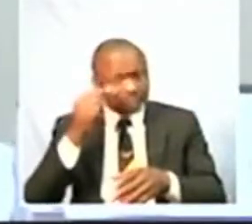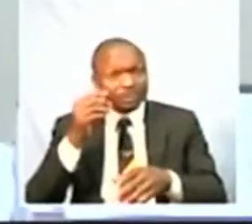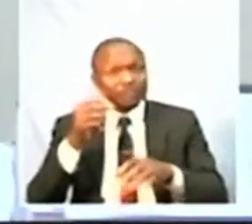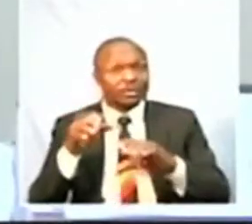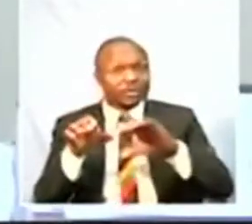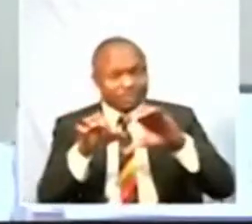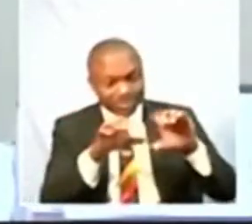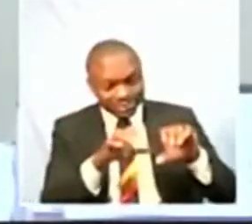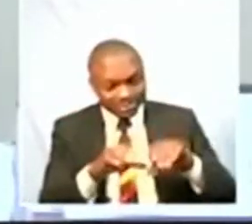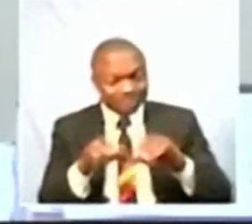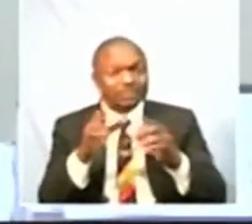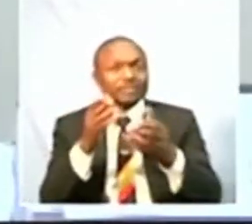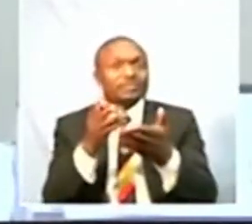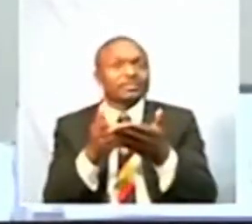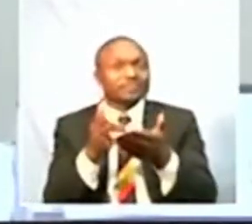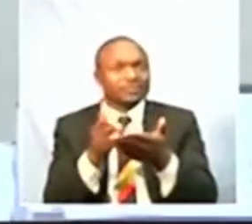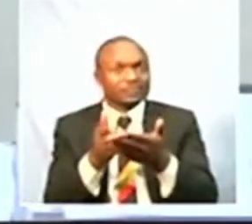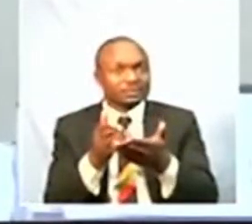doing